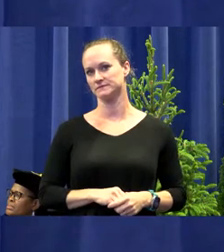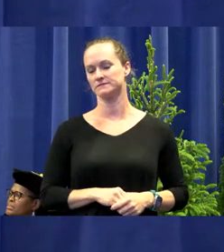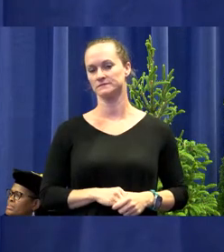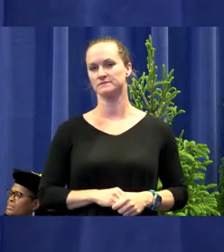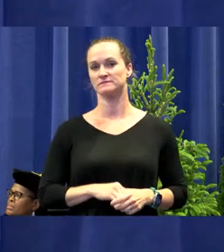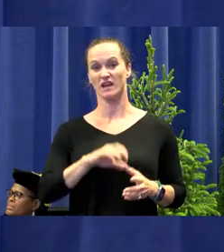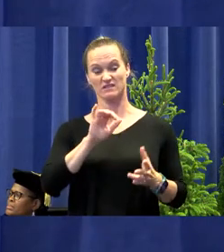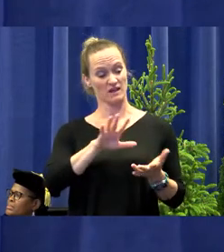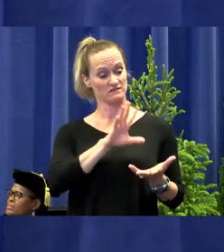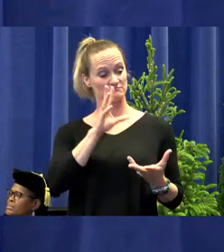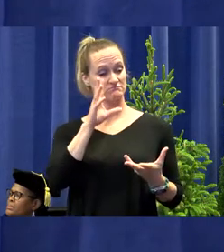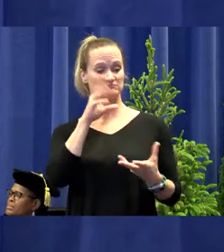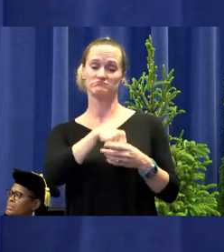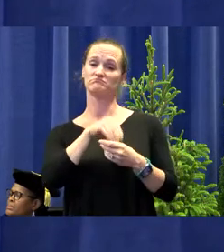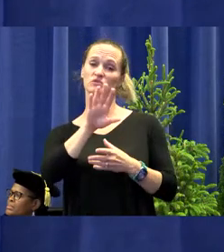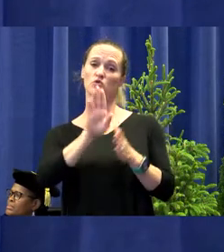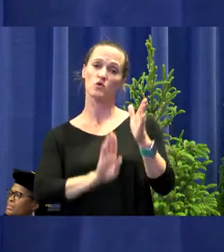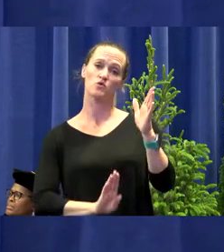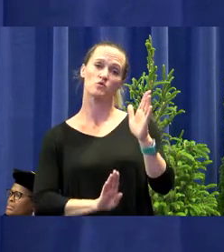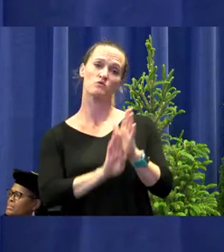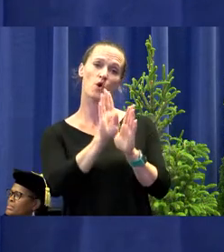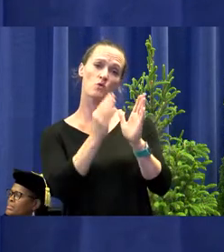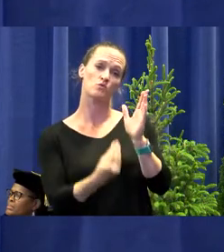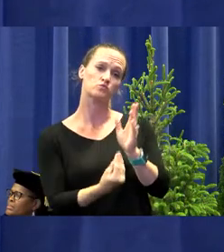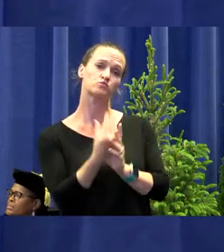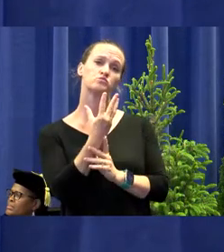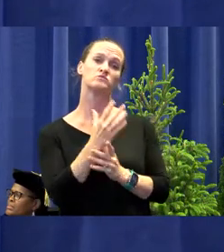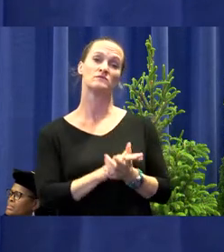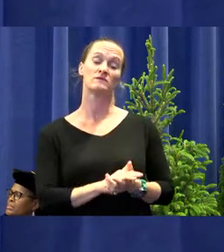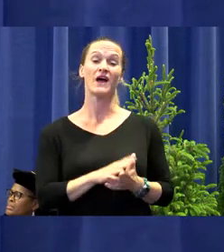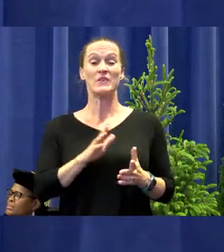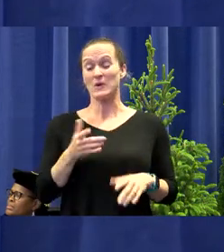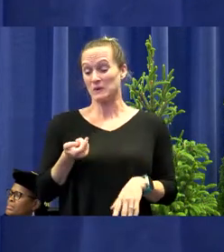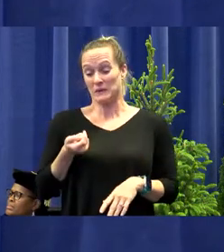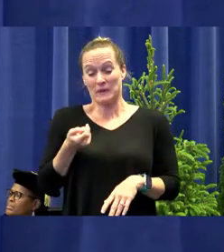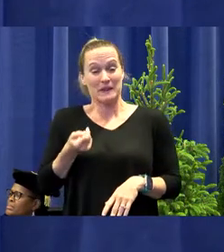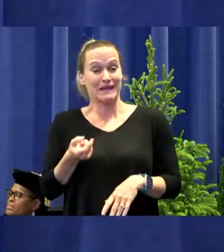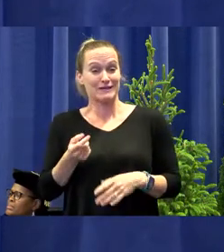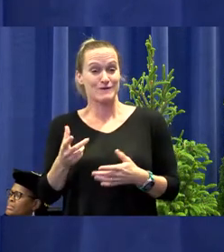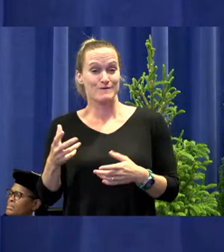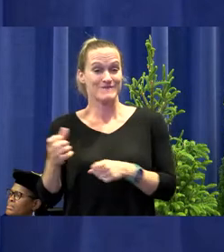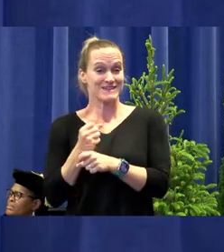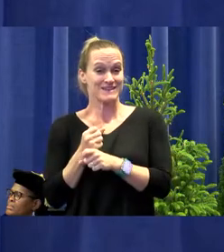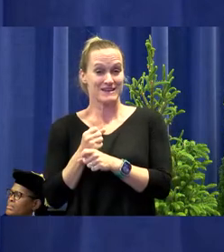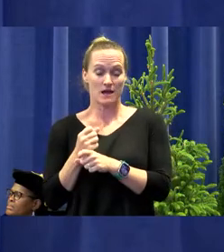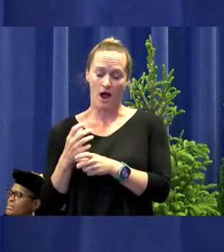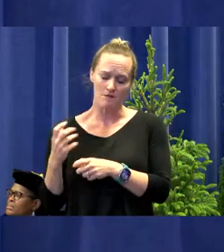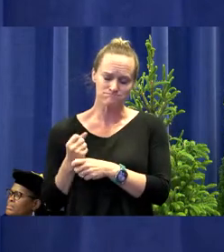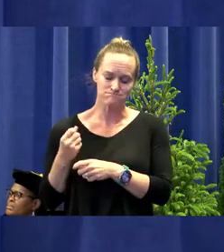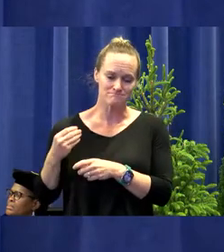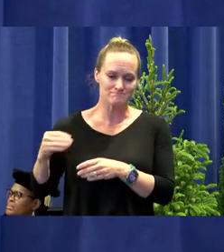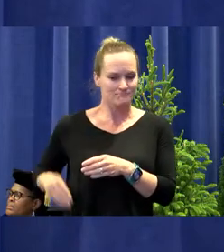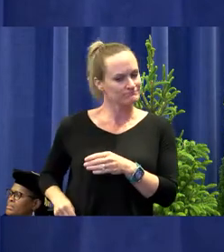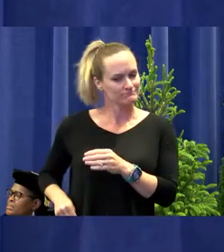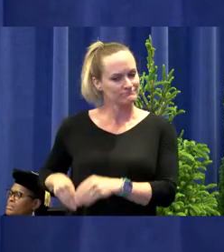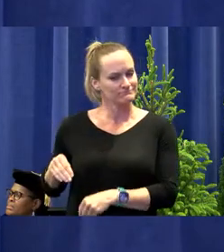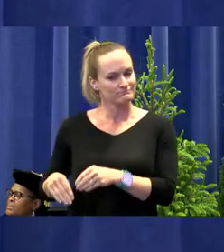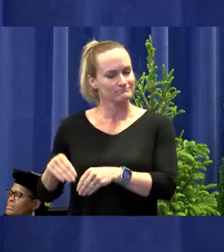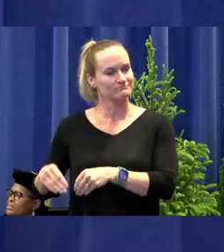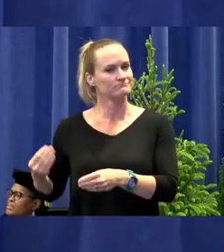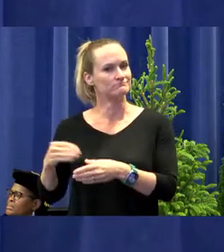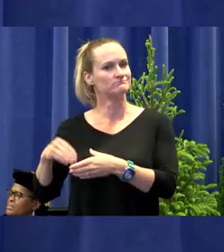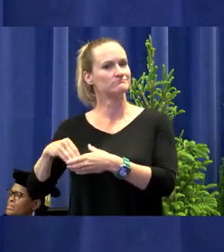growth. Take the small wins and run with them until you've reached the point where you can look back at where you were right